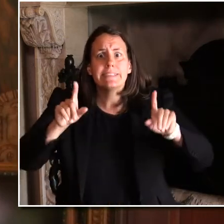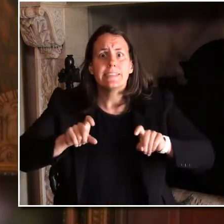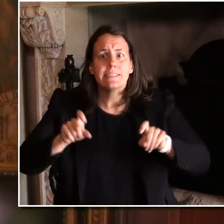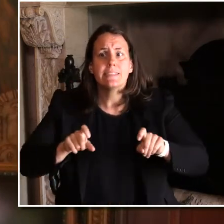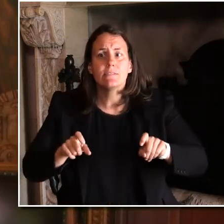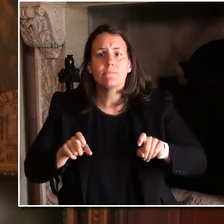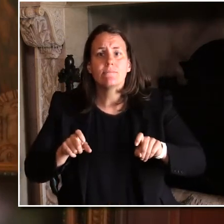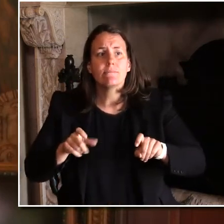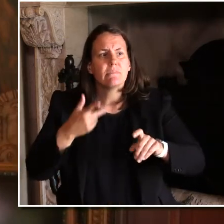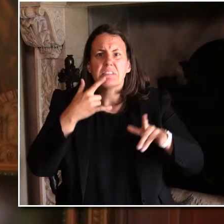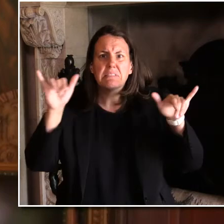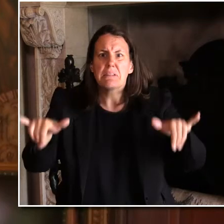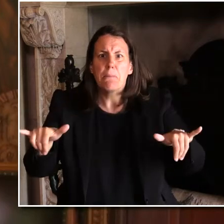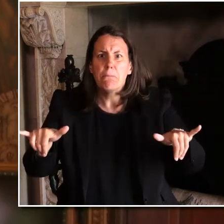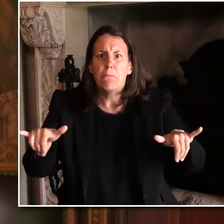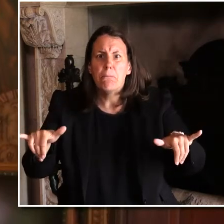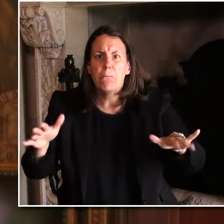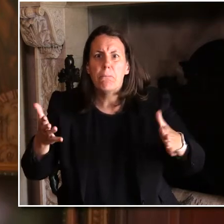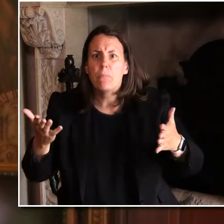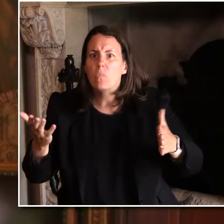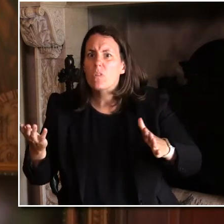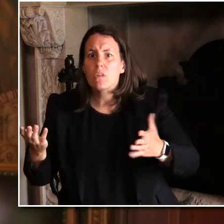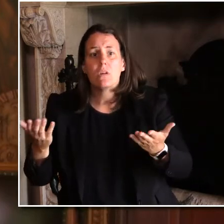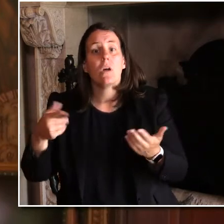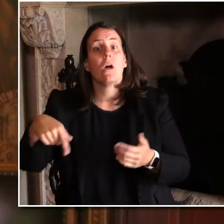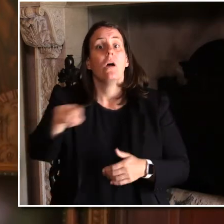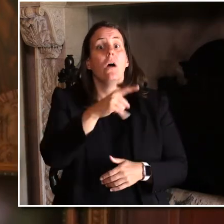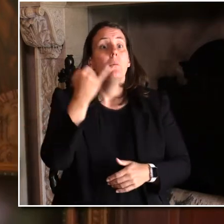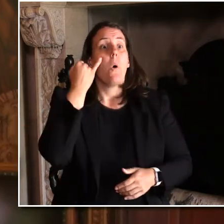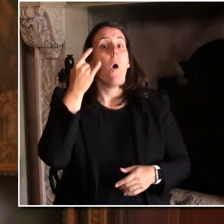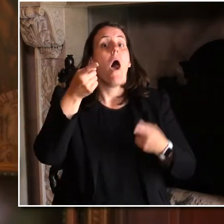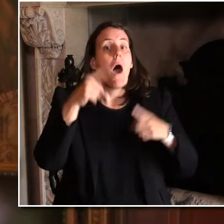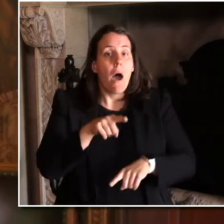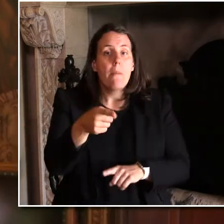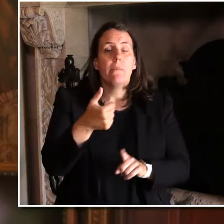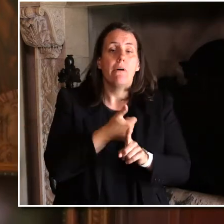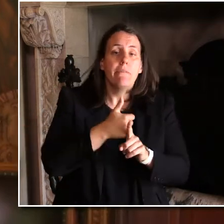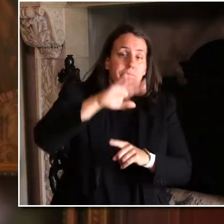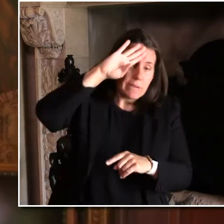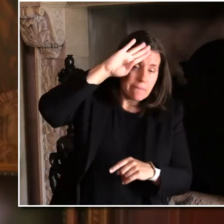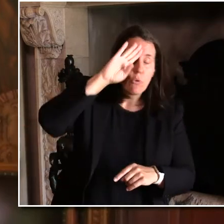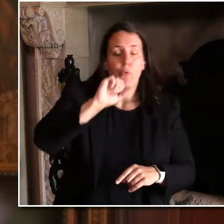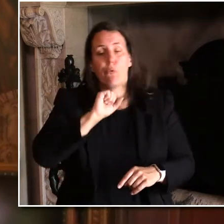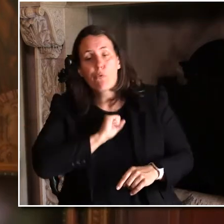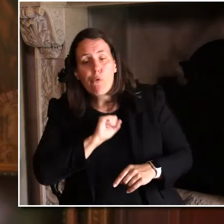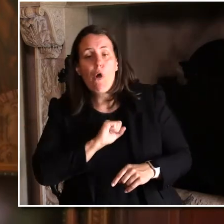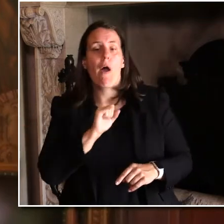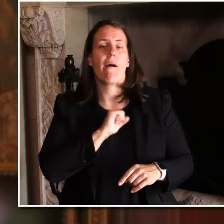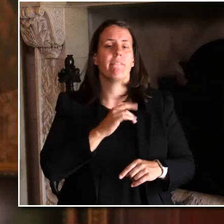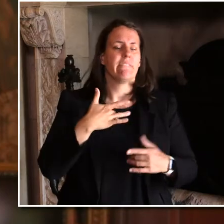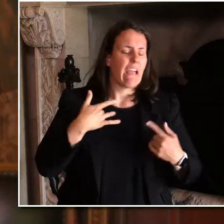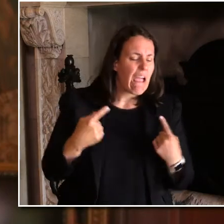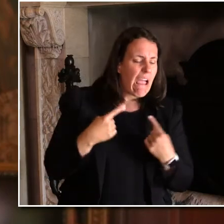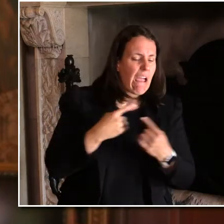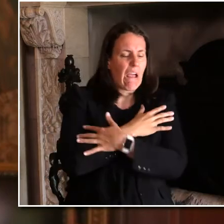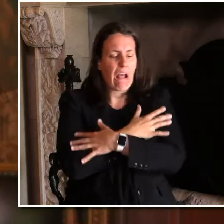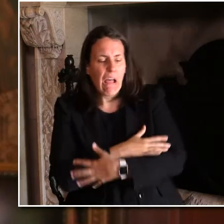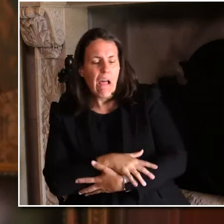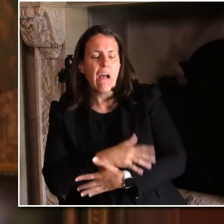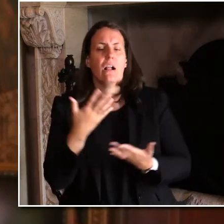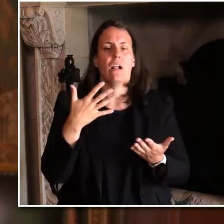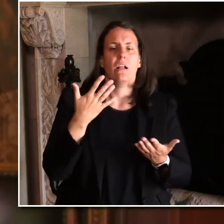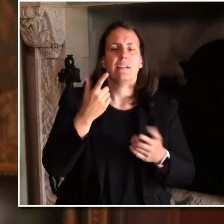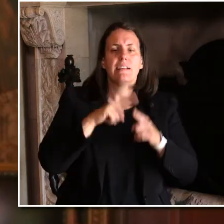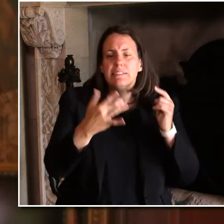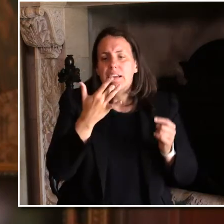saying that anybody with symptoms of a respiratory illness, cough, fever, sore throat, runny nose, the common cold, should